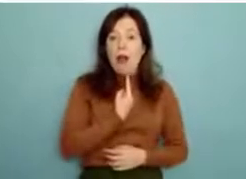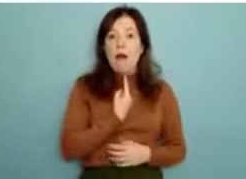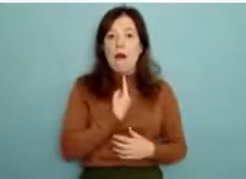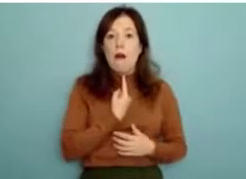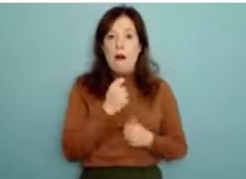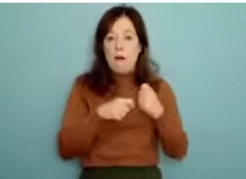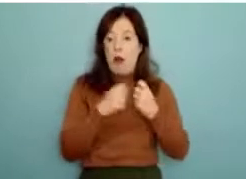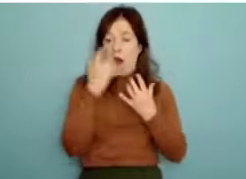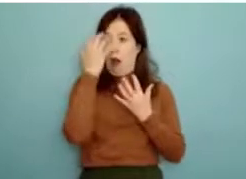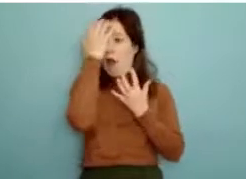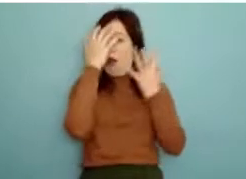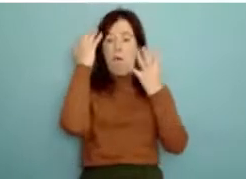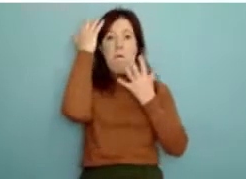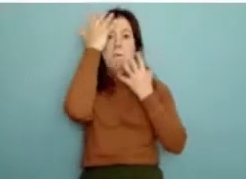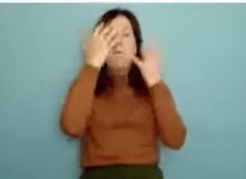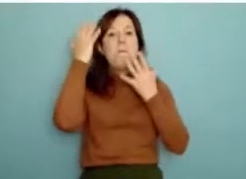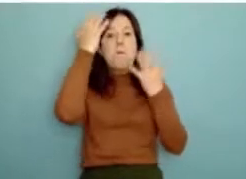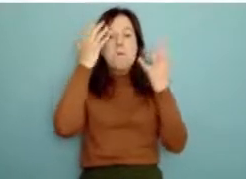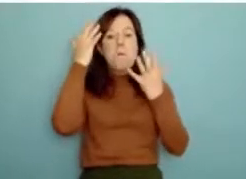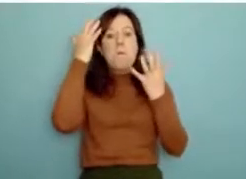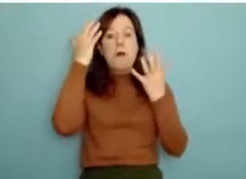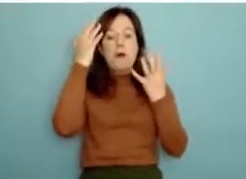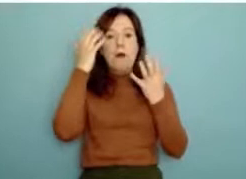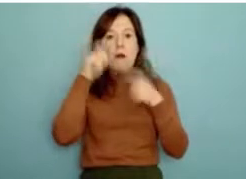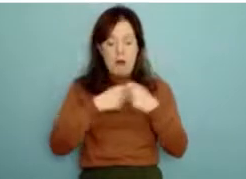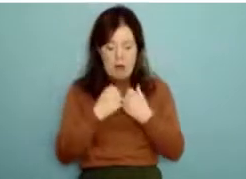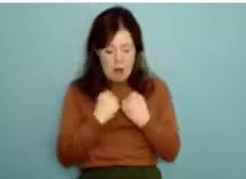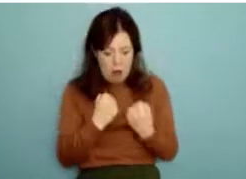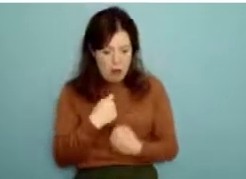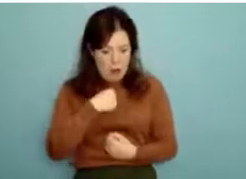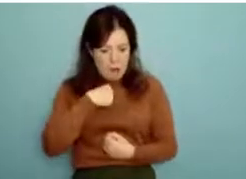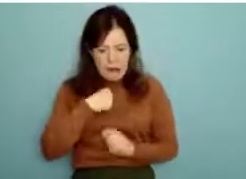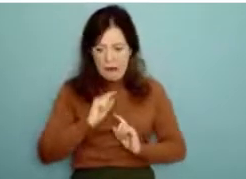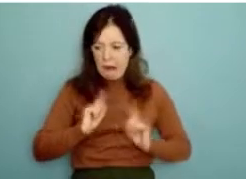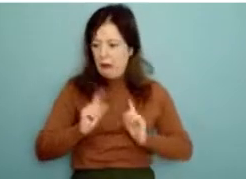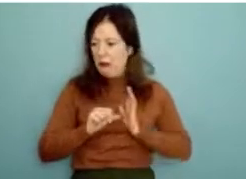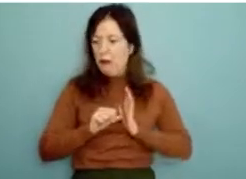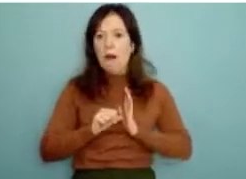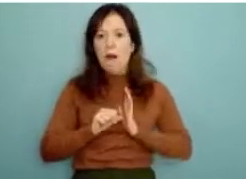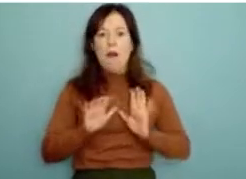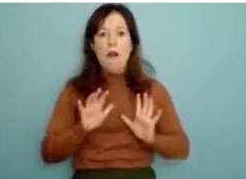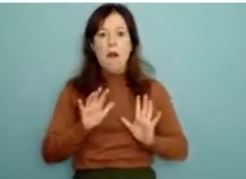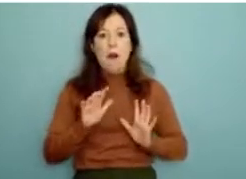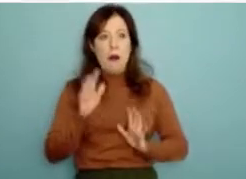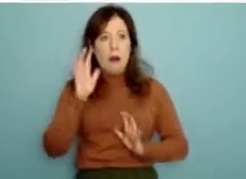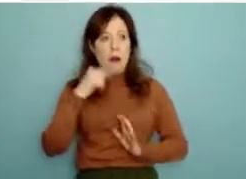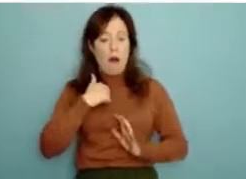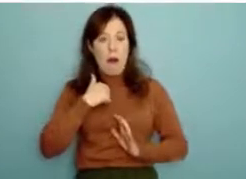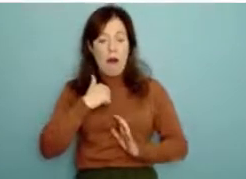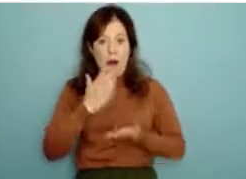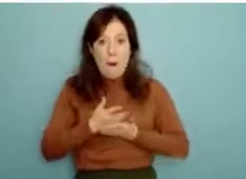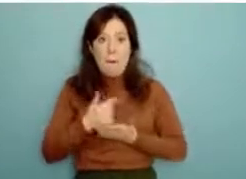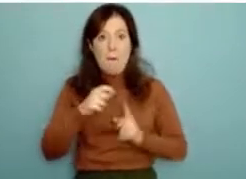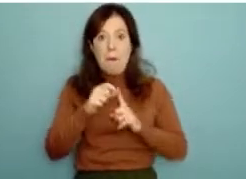thoughts, which in turn made me question myself. And I held the belief then that I was a paedophile and watching the videos